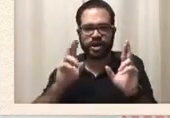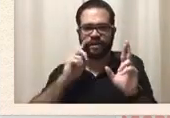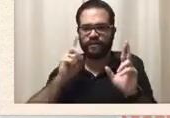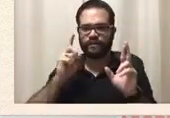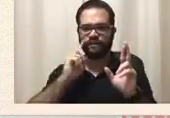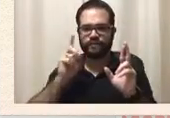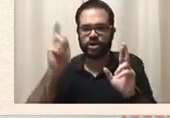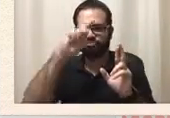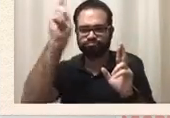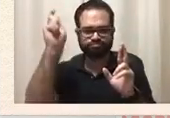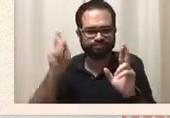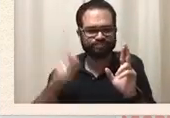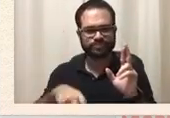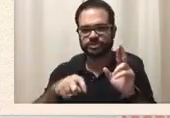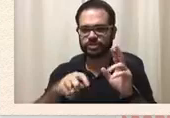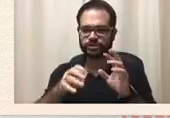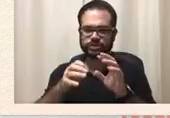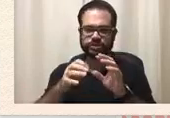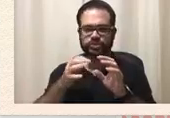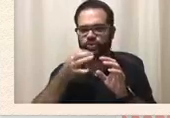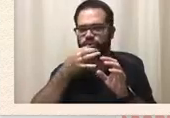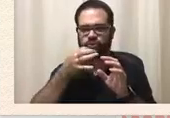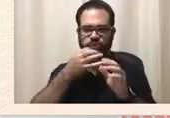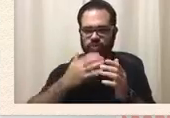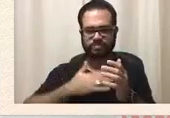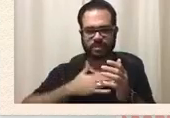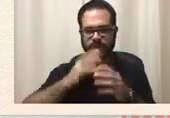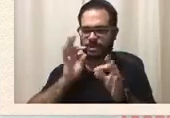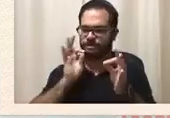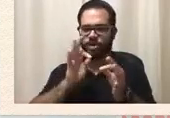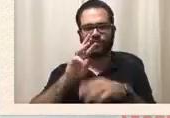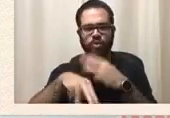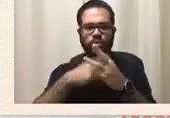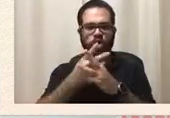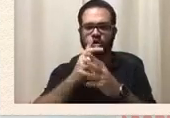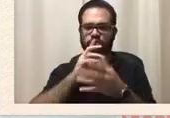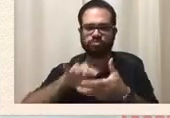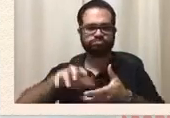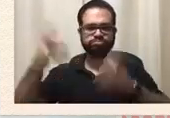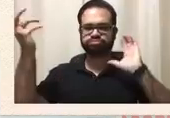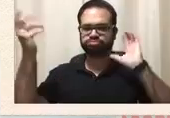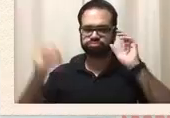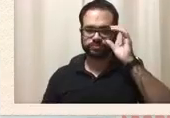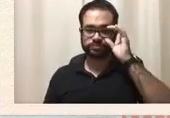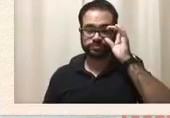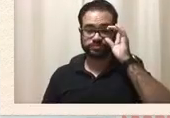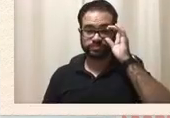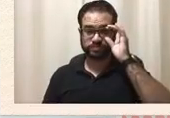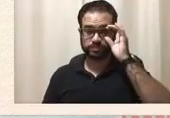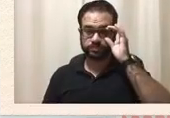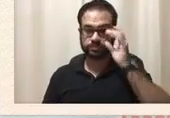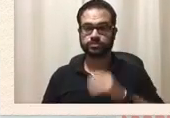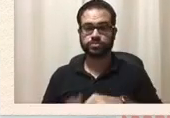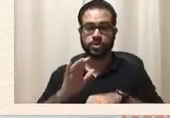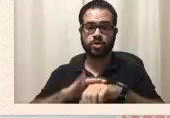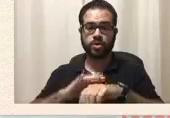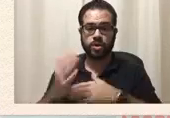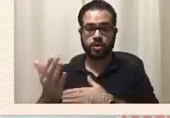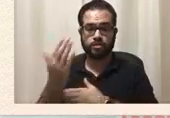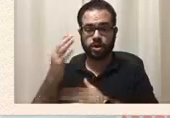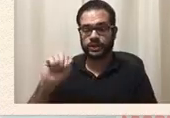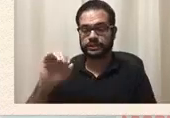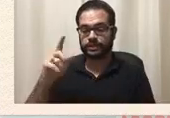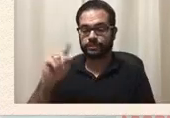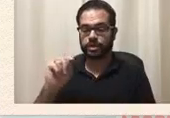my perfect world apart. On the morning of September 26th,